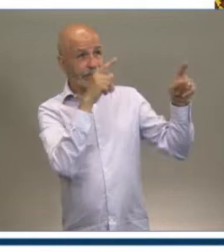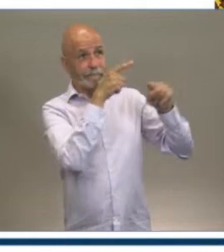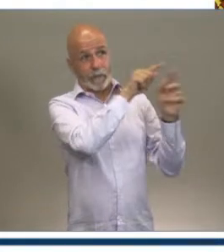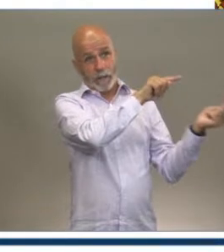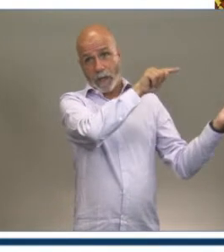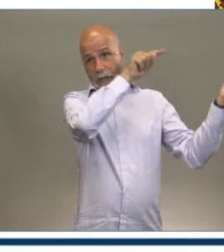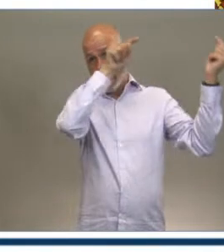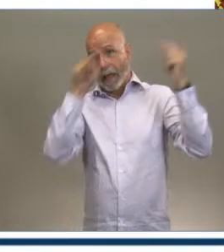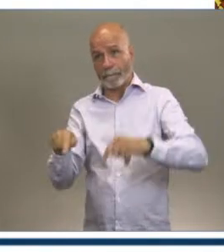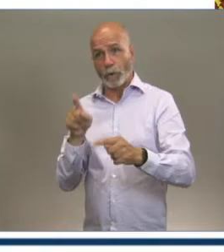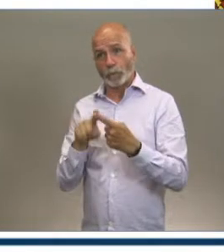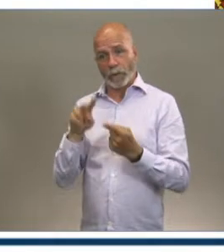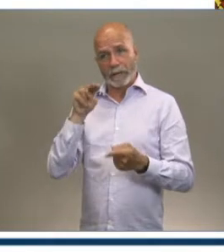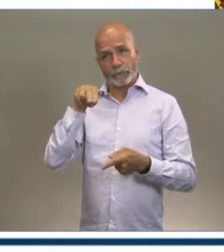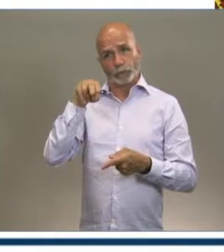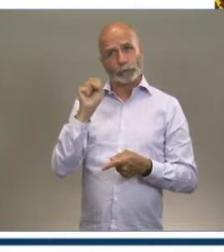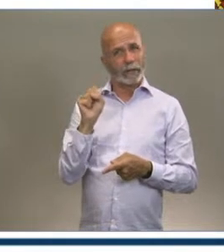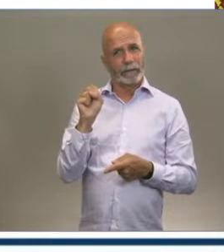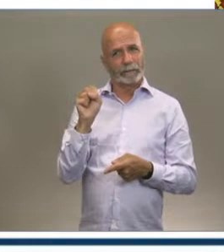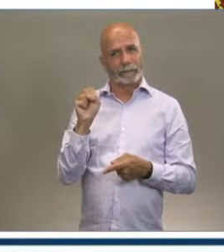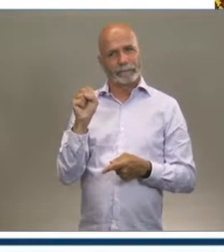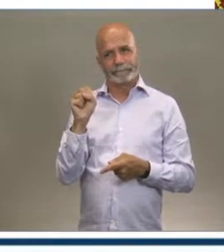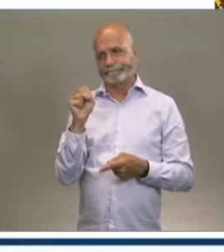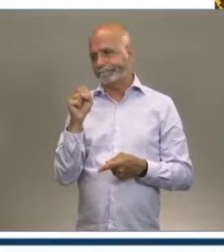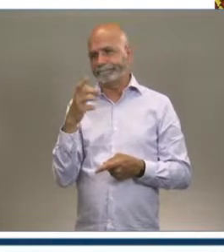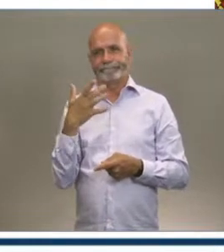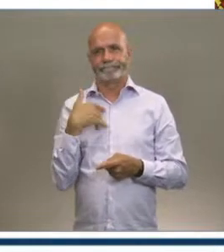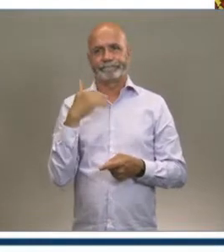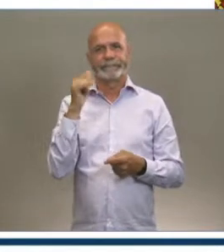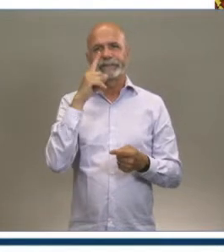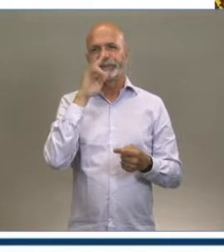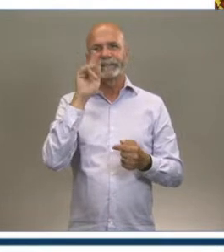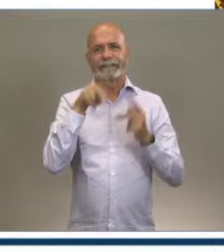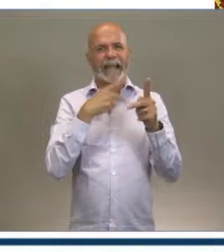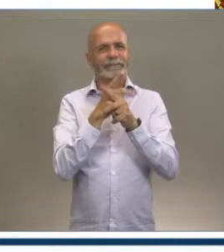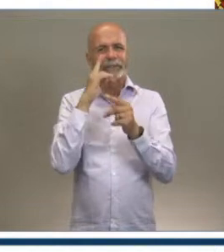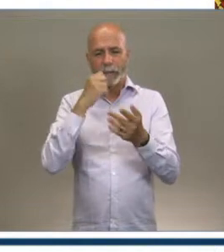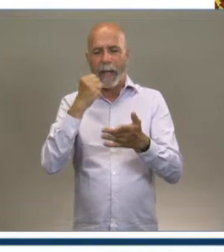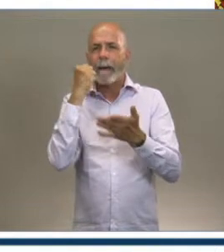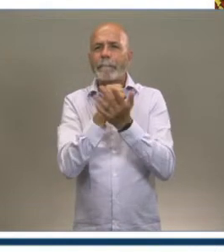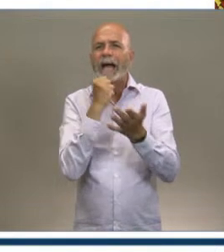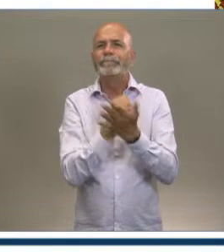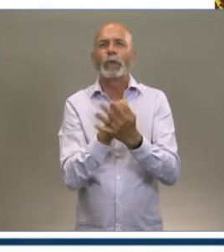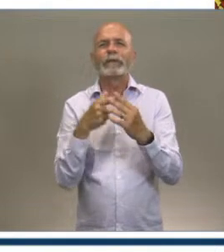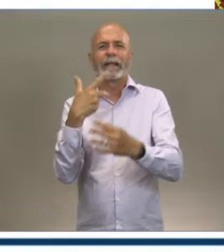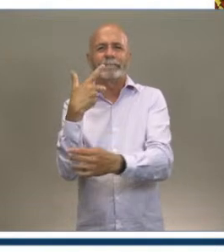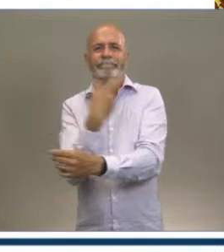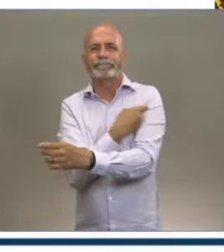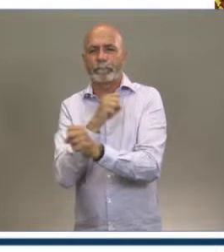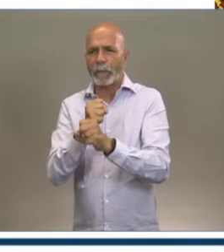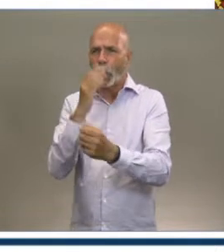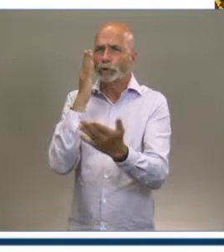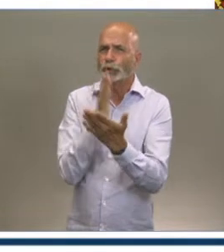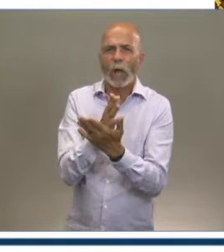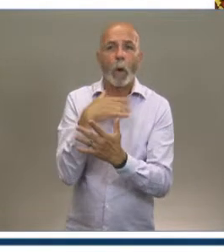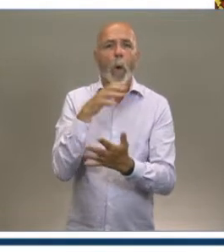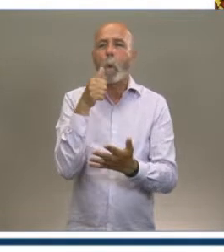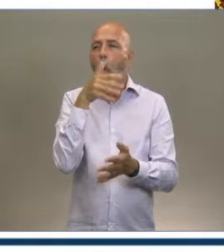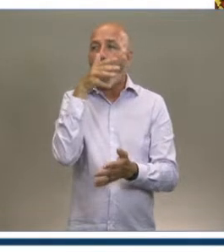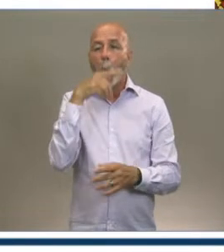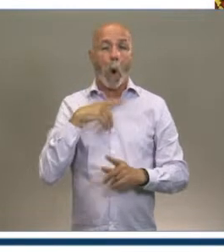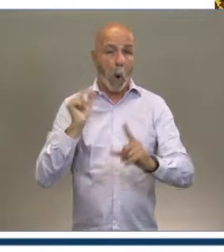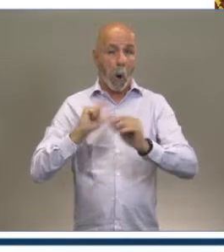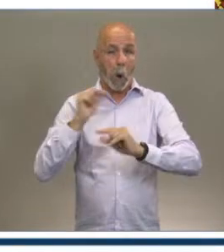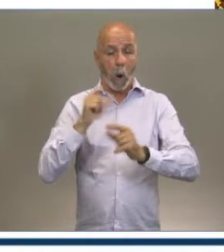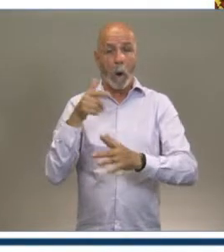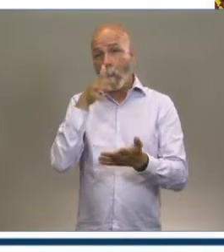kind of vaccine passport to make sure that there's no fraud. So just wondering where we are on that and what's going to be accepted